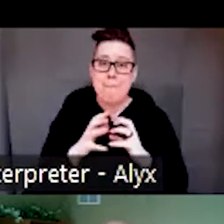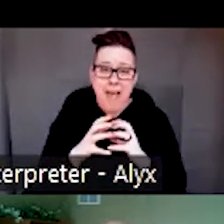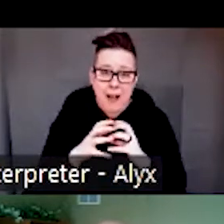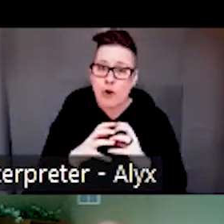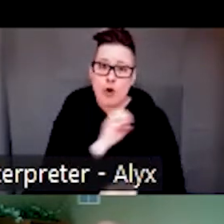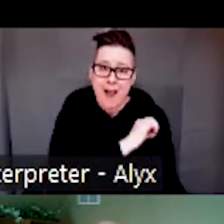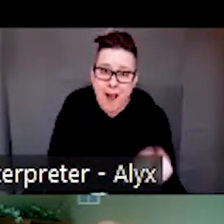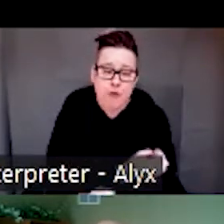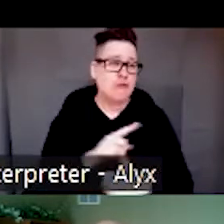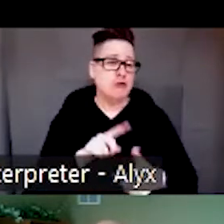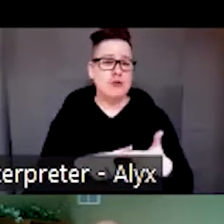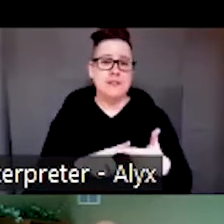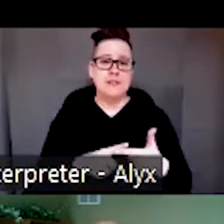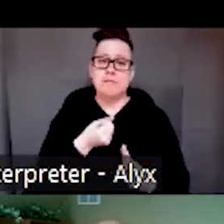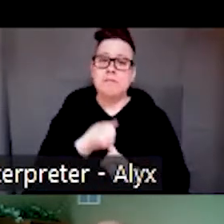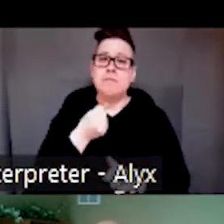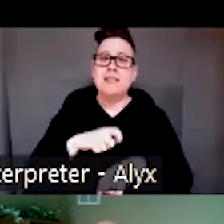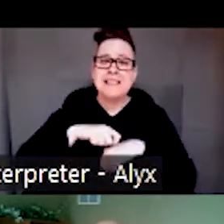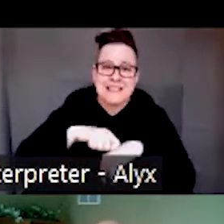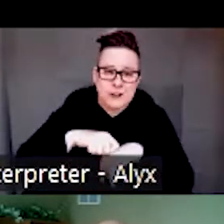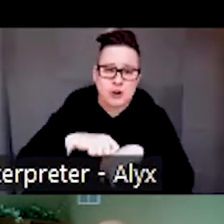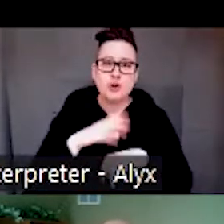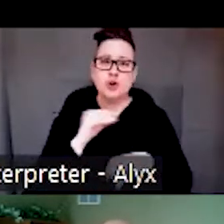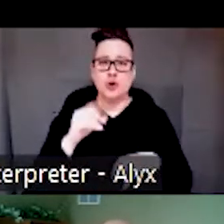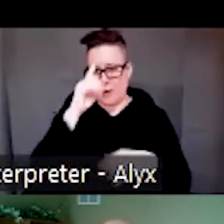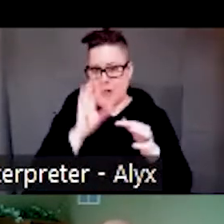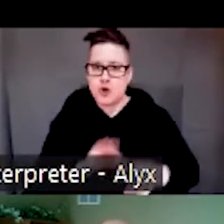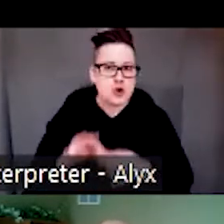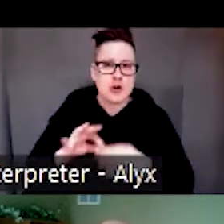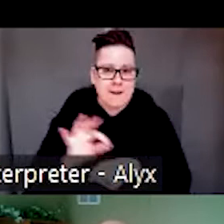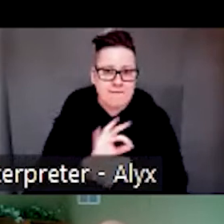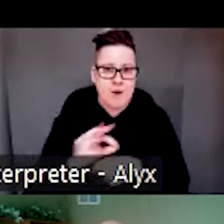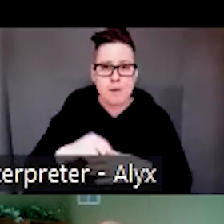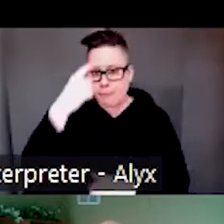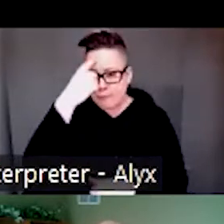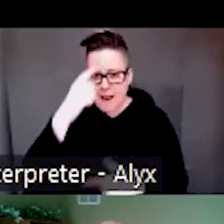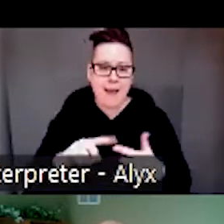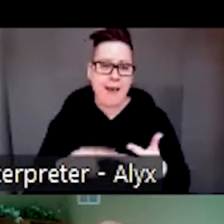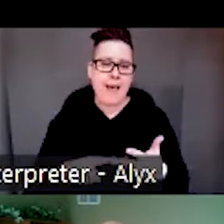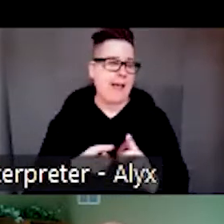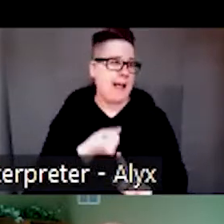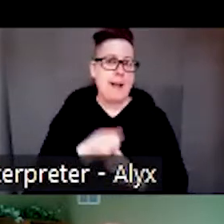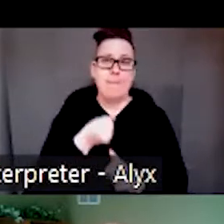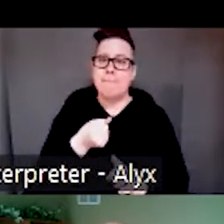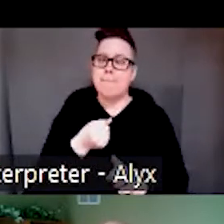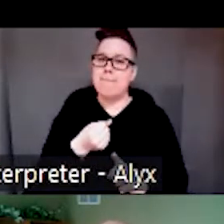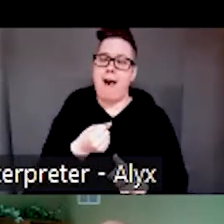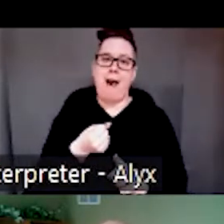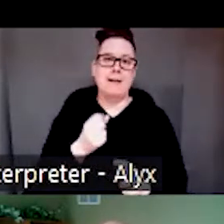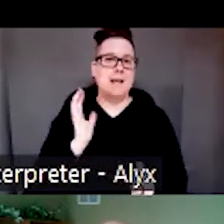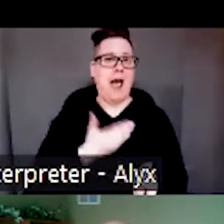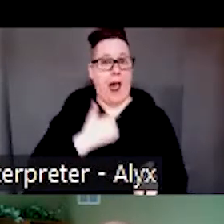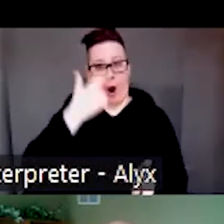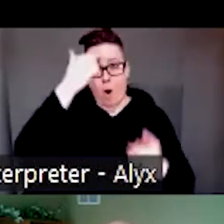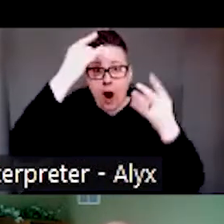level. It affects optimal tissue and circuit functioning in the brain. It affects and optimizes our